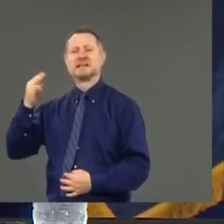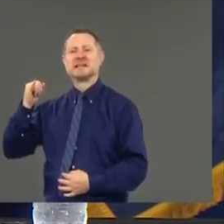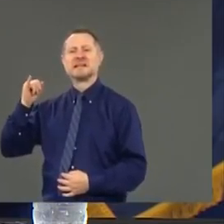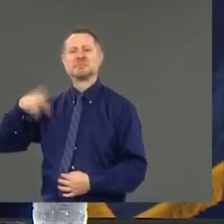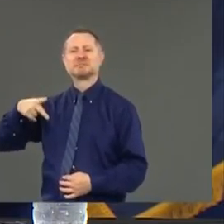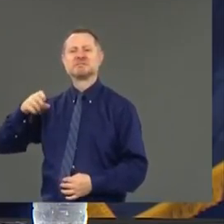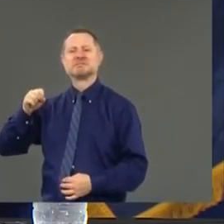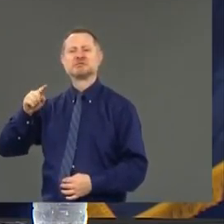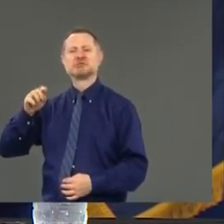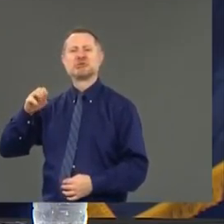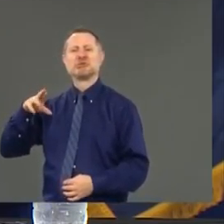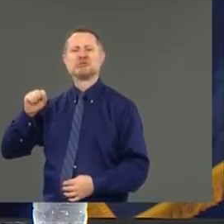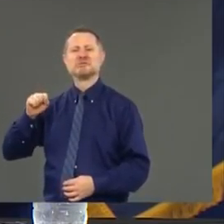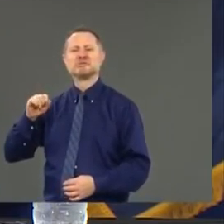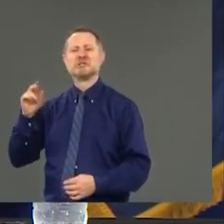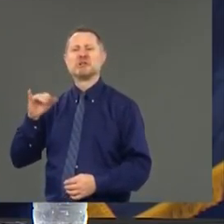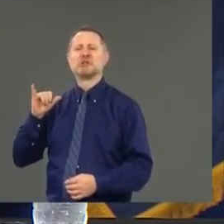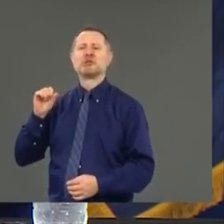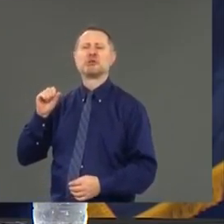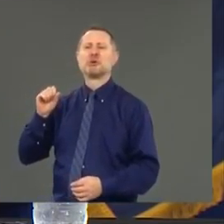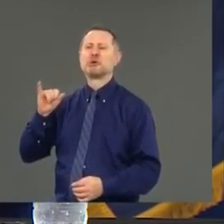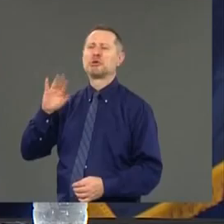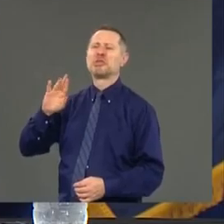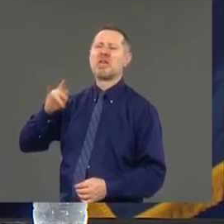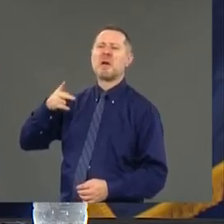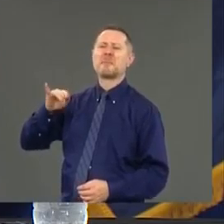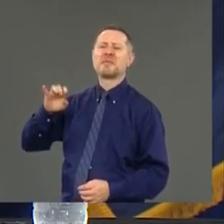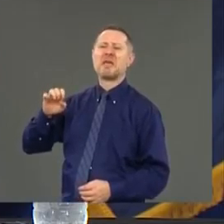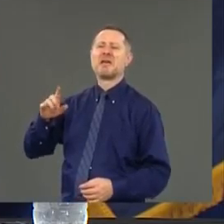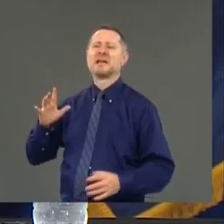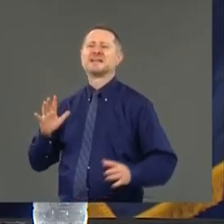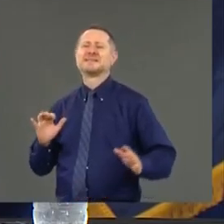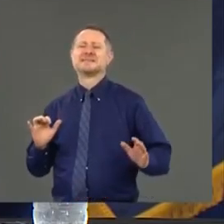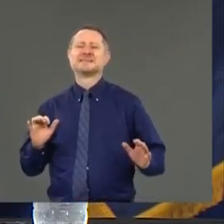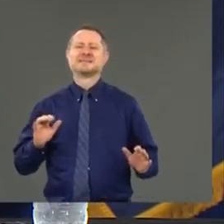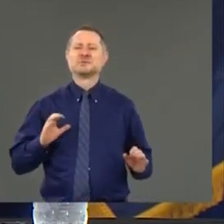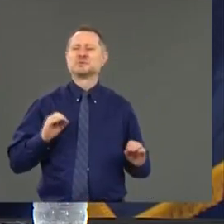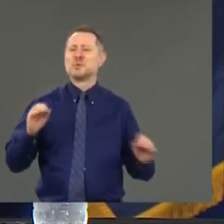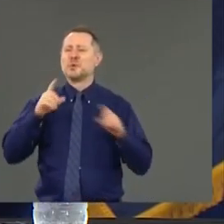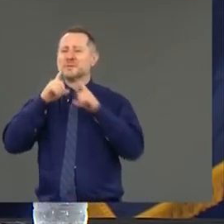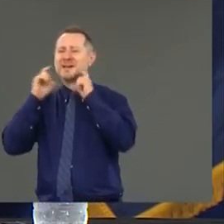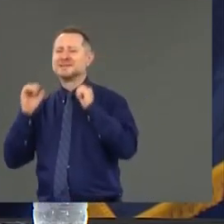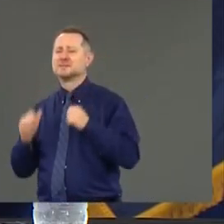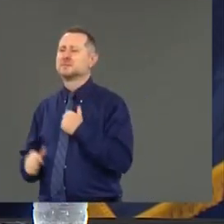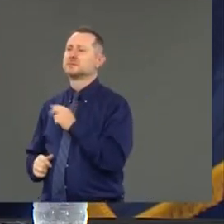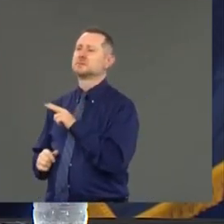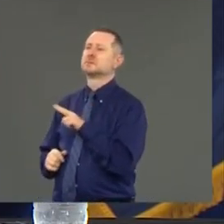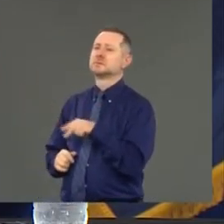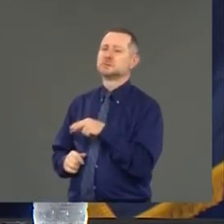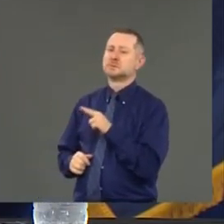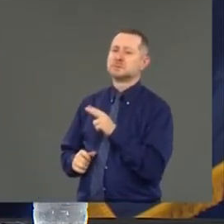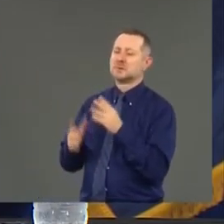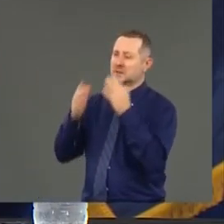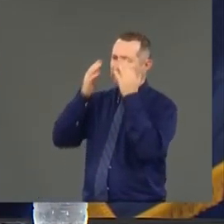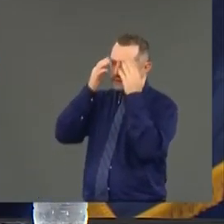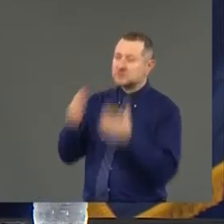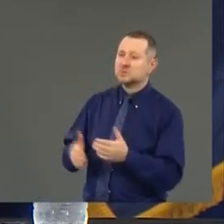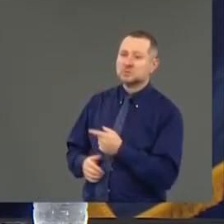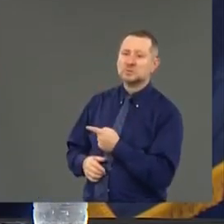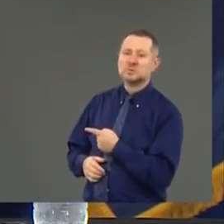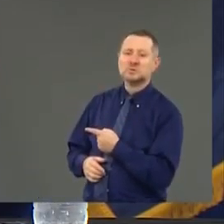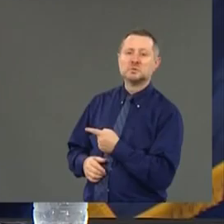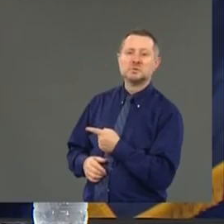mask, I go, what is it? Is it arrogance? Is it an arrogant, defiant act that